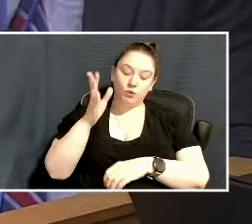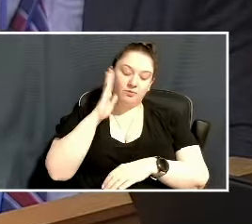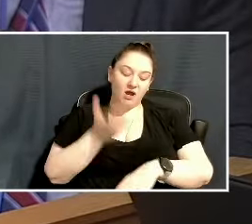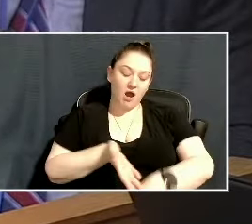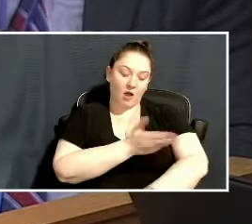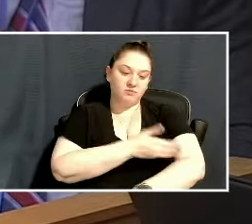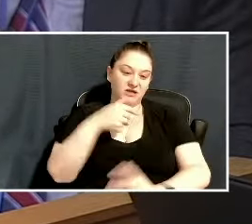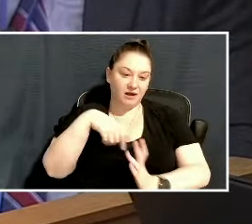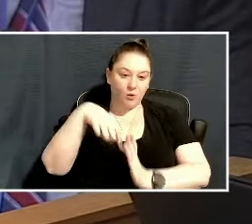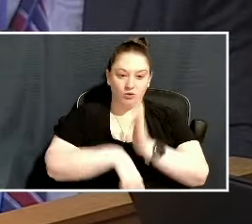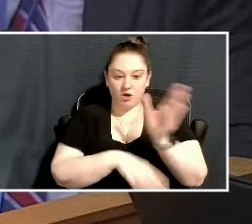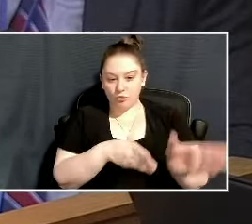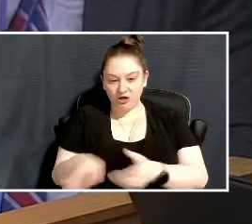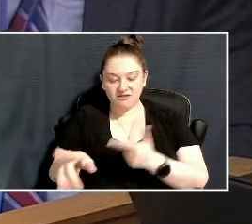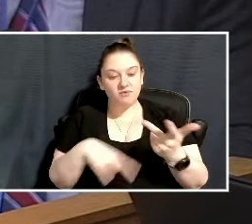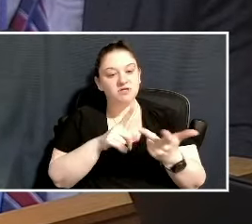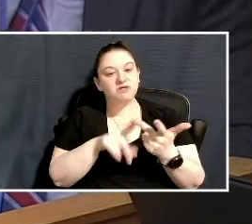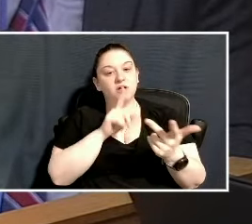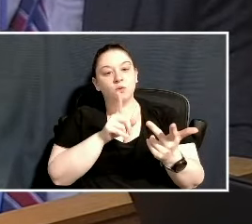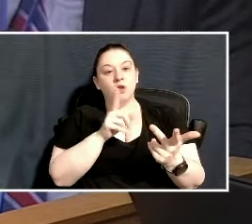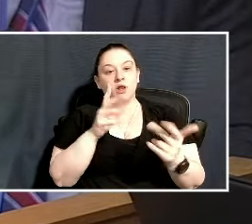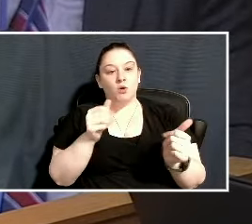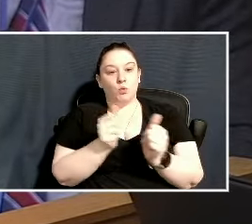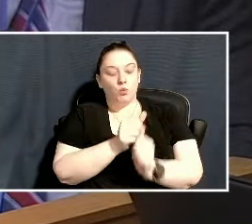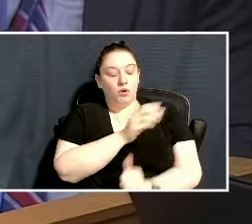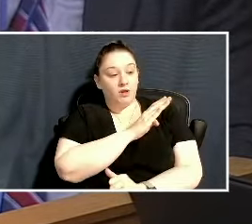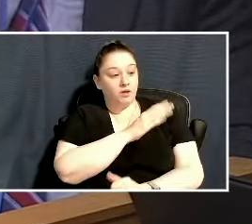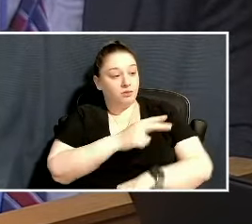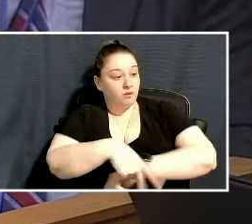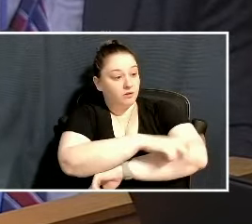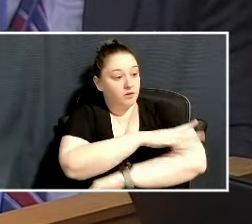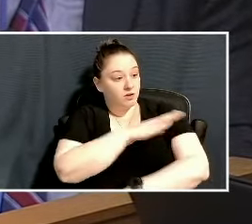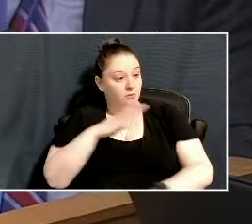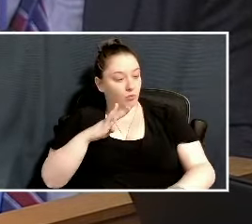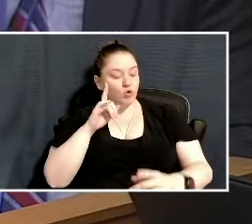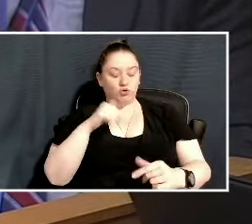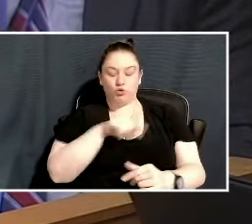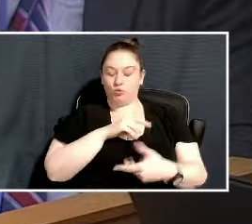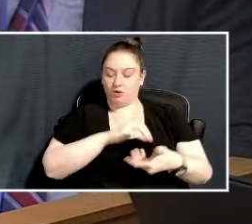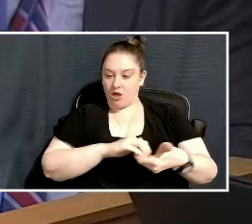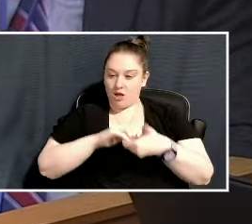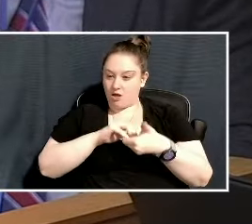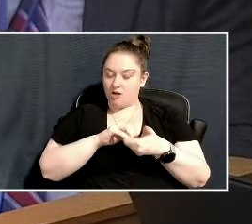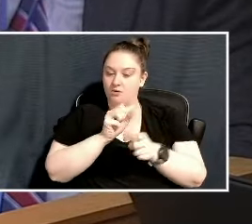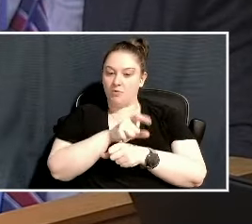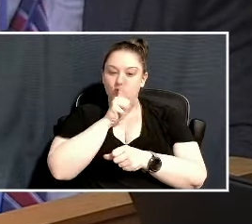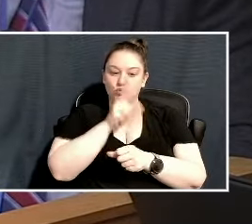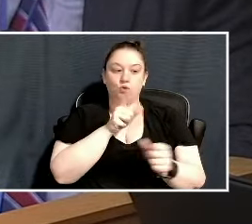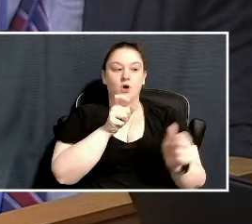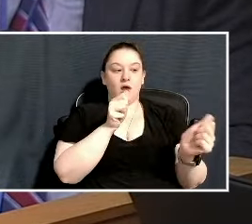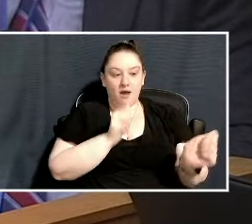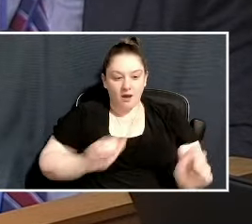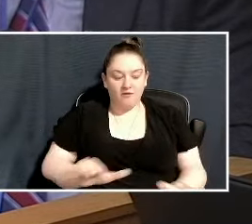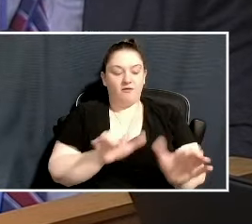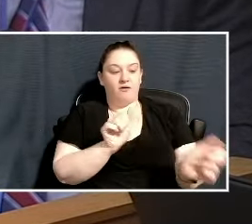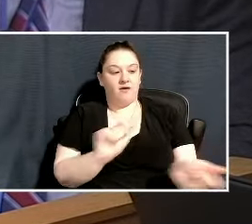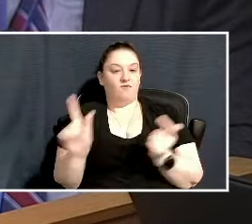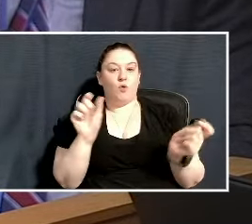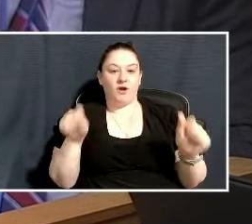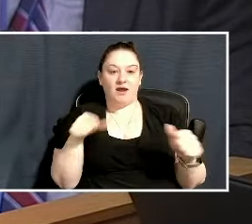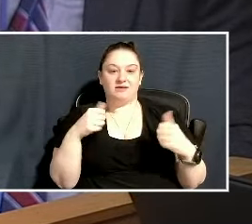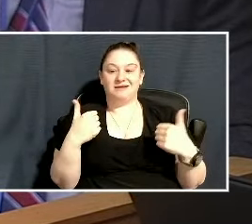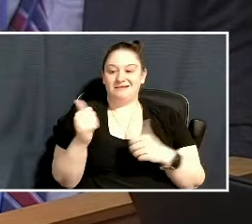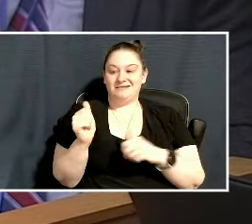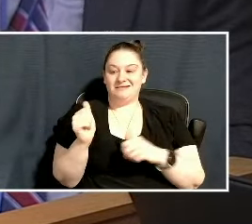Parks Board and with all of you that we can work together on really making sure that everyone here can have 10 minutes walking to a park, to a green space. And